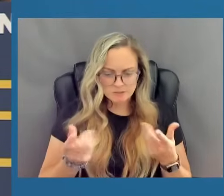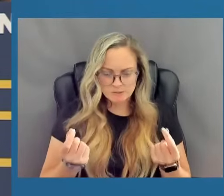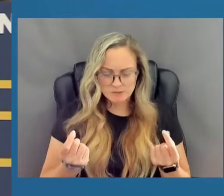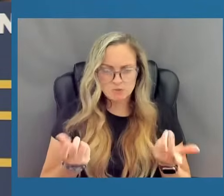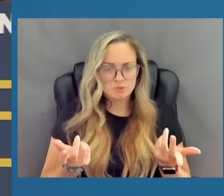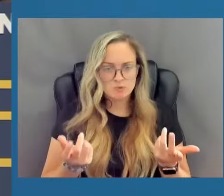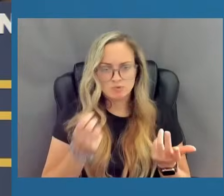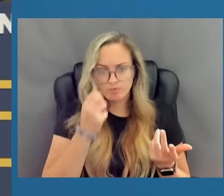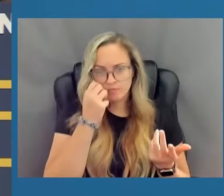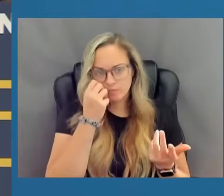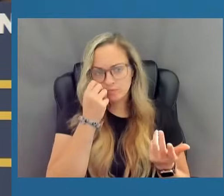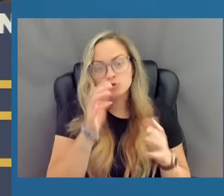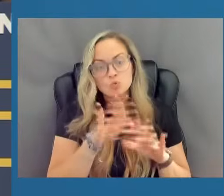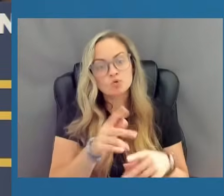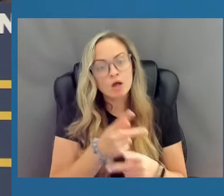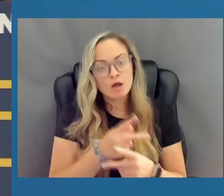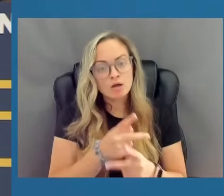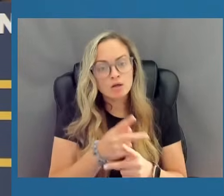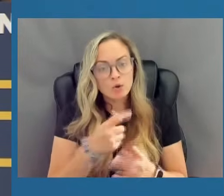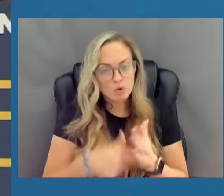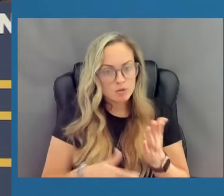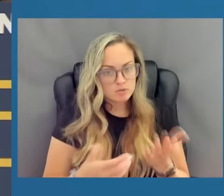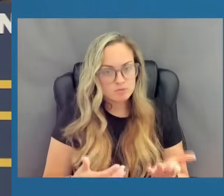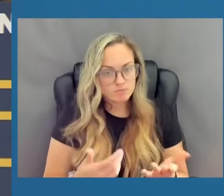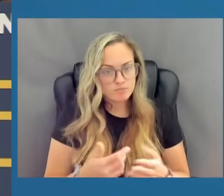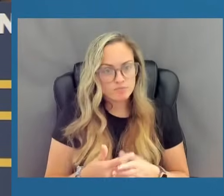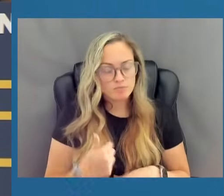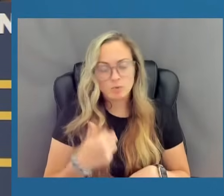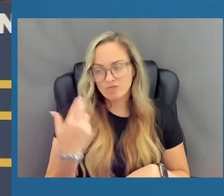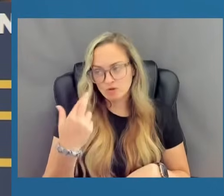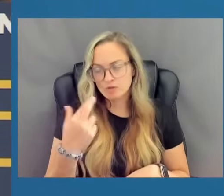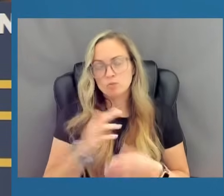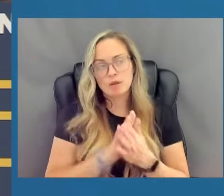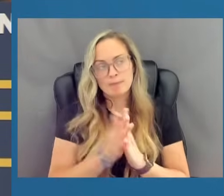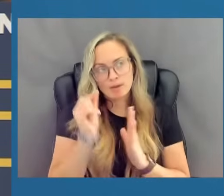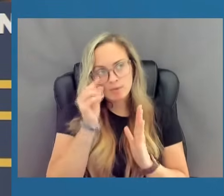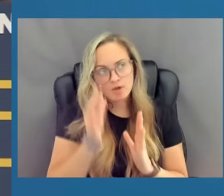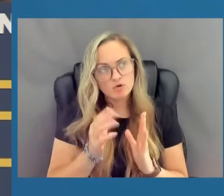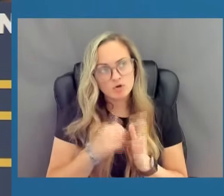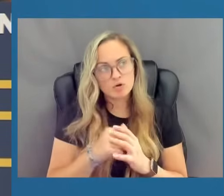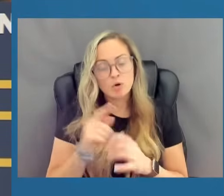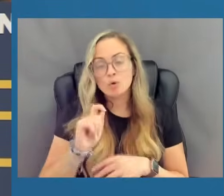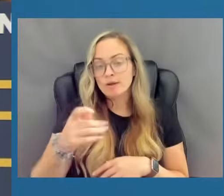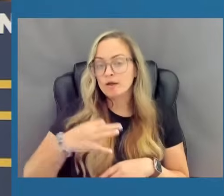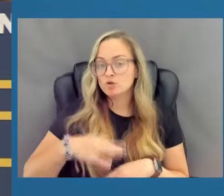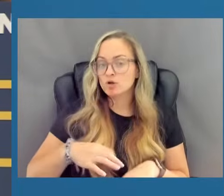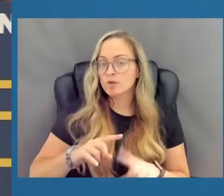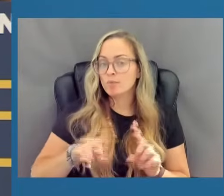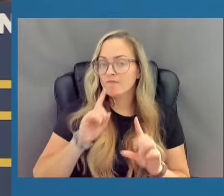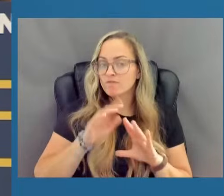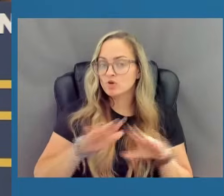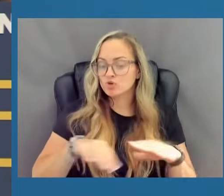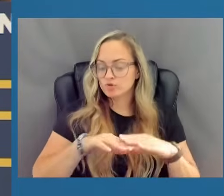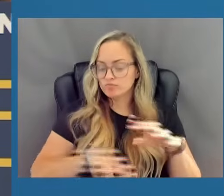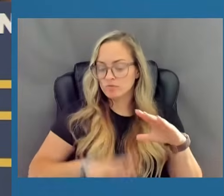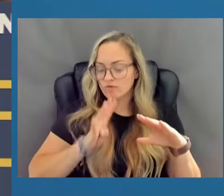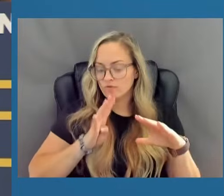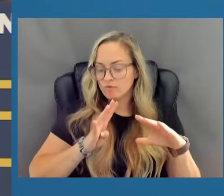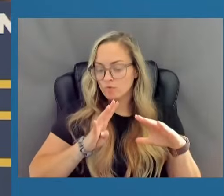So child care costs, we realized when I first became governor that there was a tax credit, but only for children 4 years old and